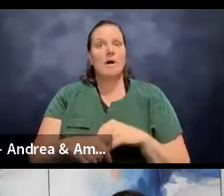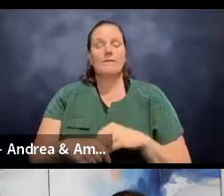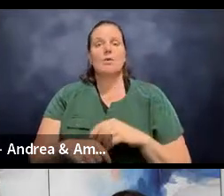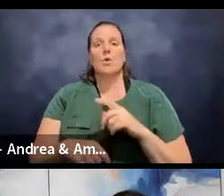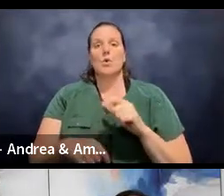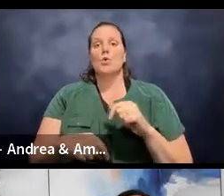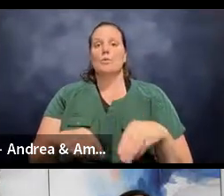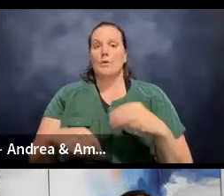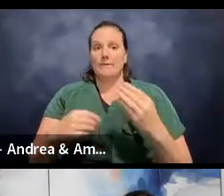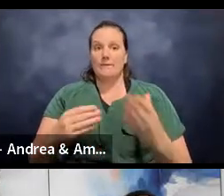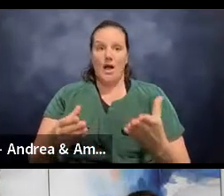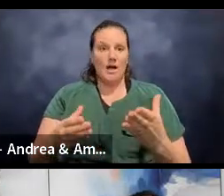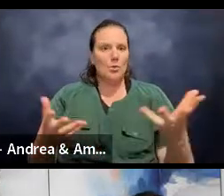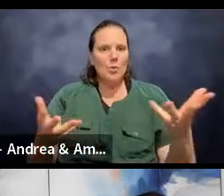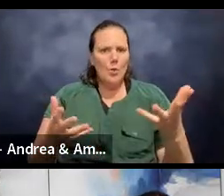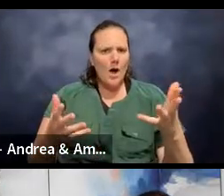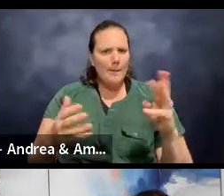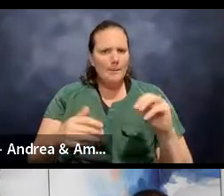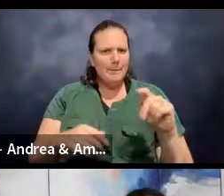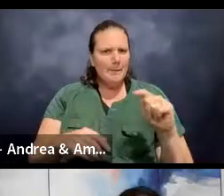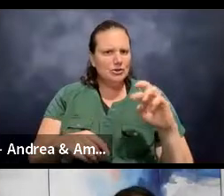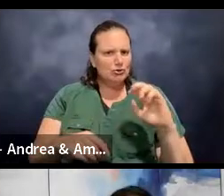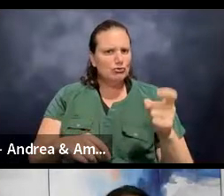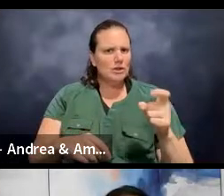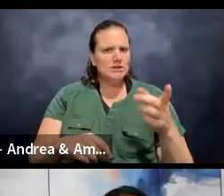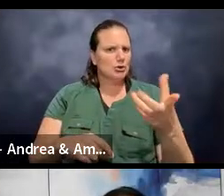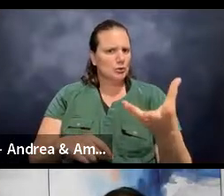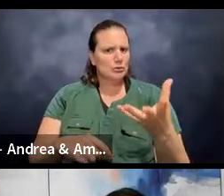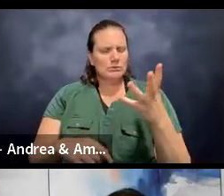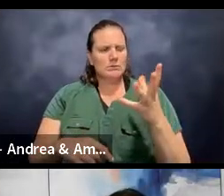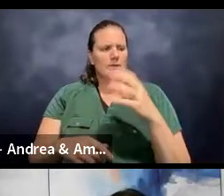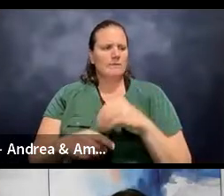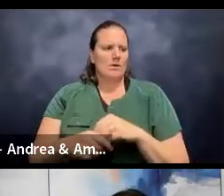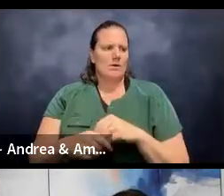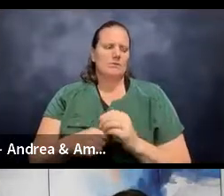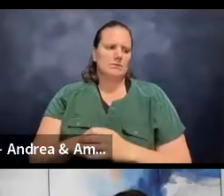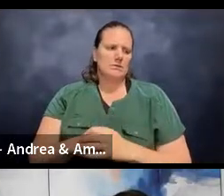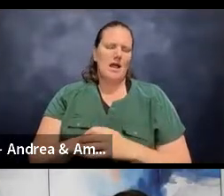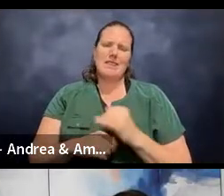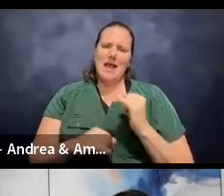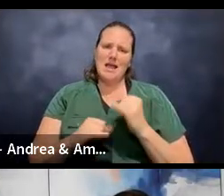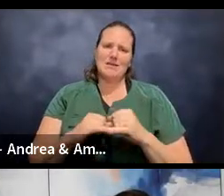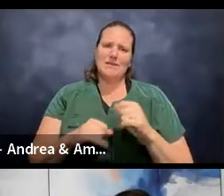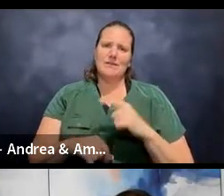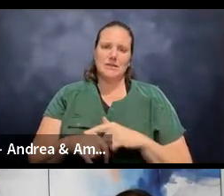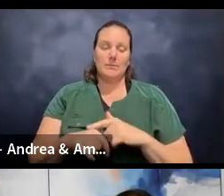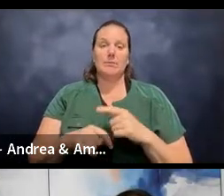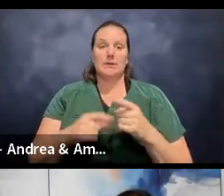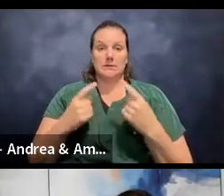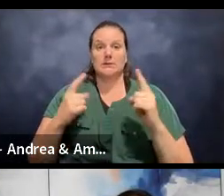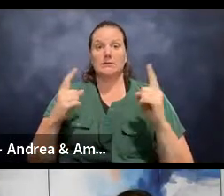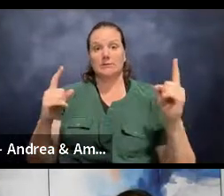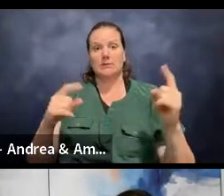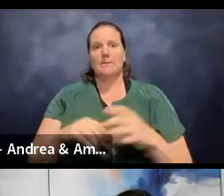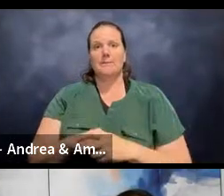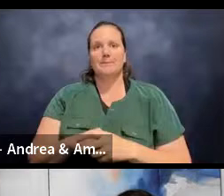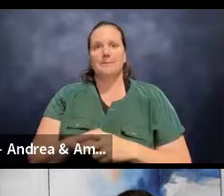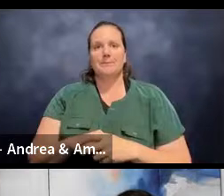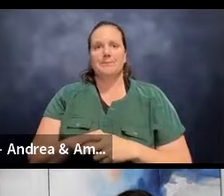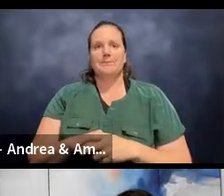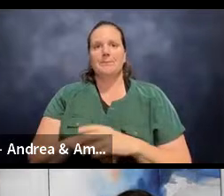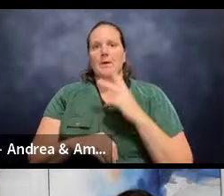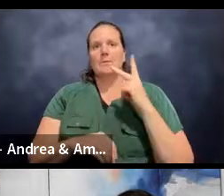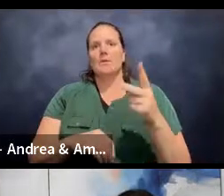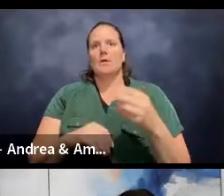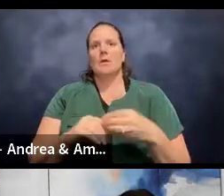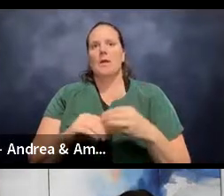provide, like, what are the metrics that you all are going into this saying, at the end of this period, this was success? Because like, I'm looking at those numbers, and again,